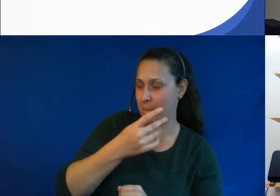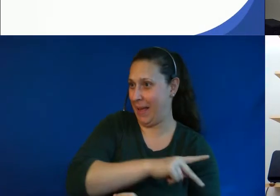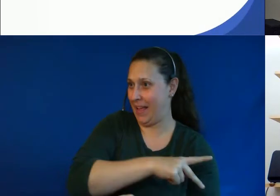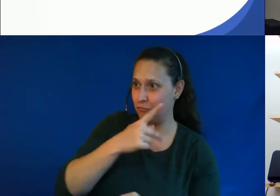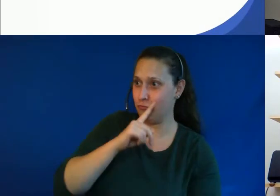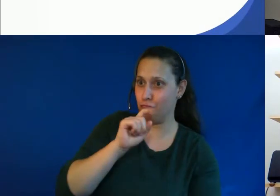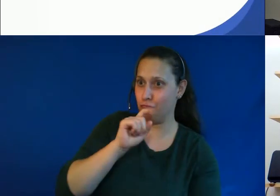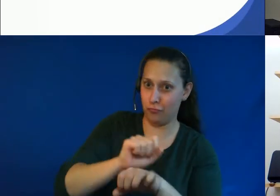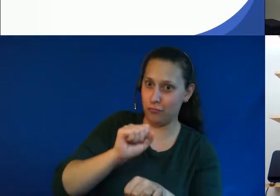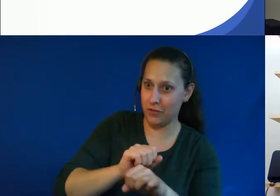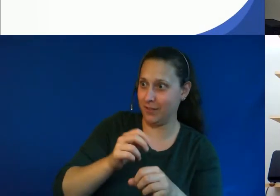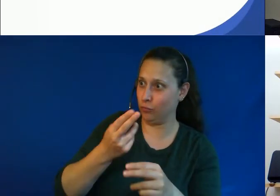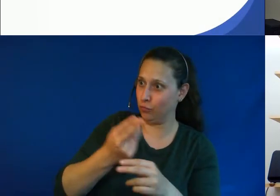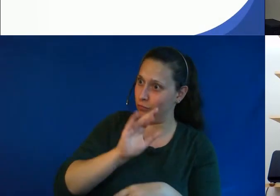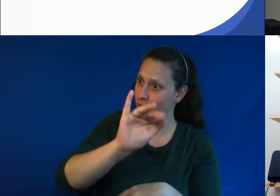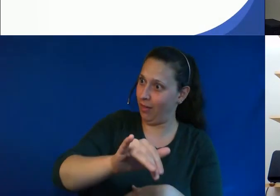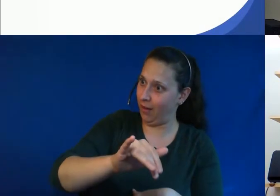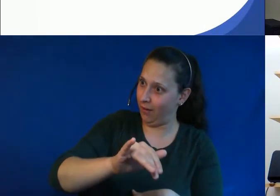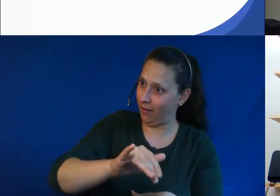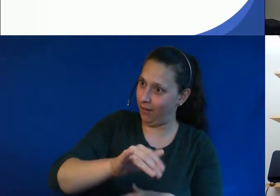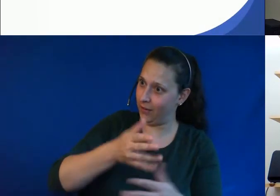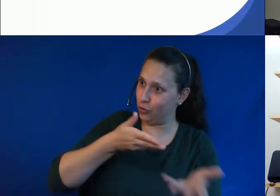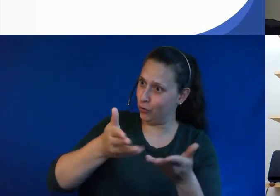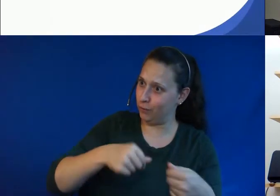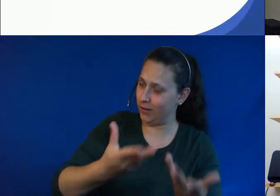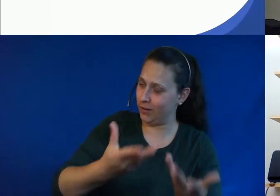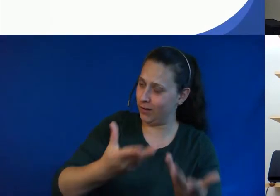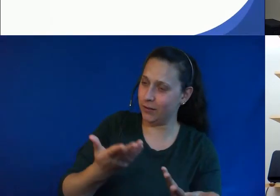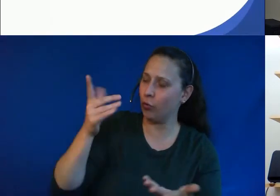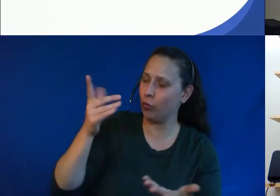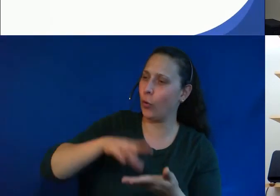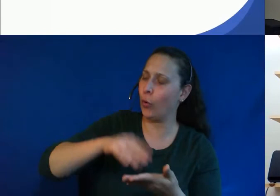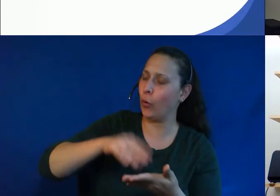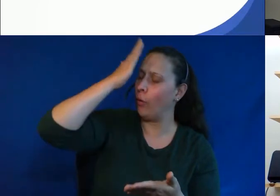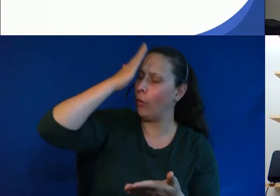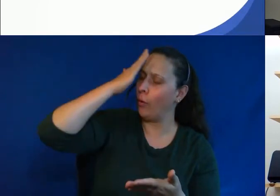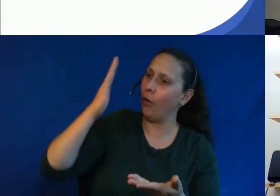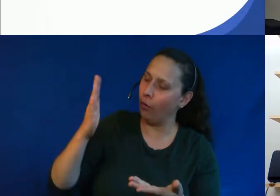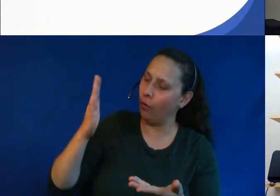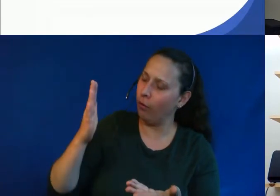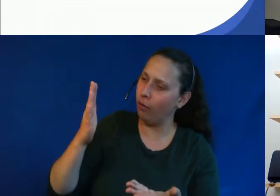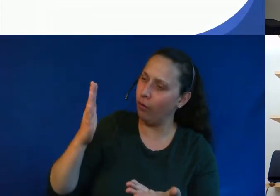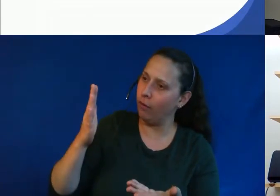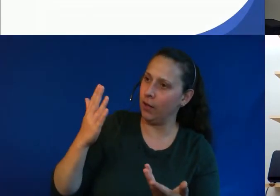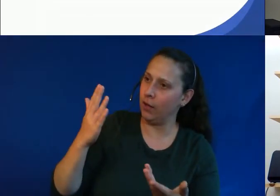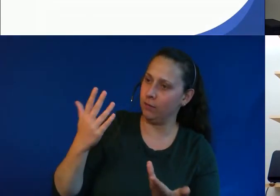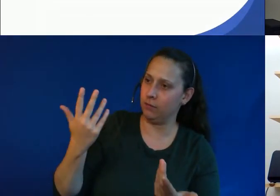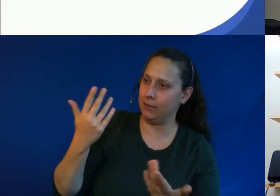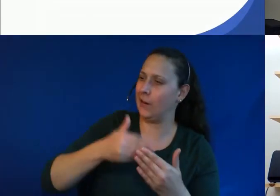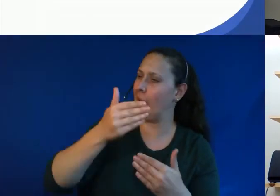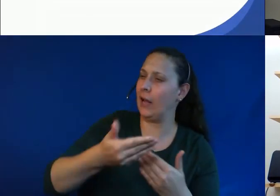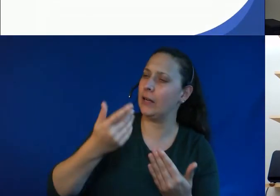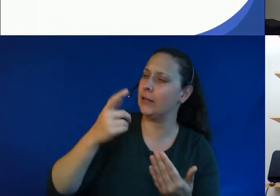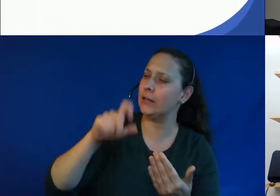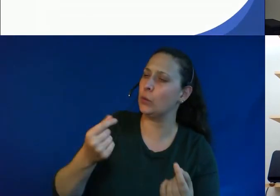used the service? What are some of the key learnings that you took away from that? And what do you need to do next to sort